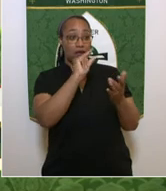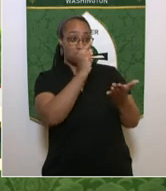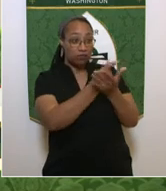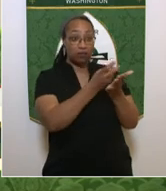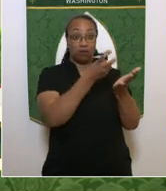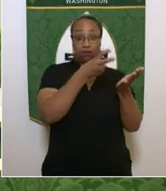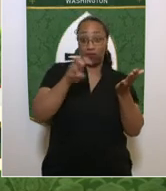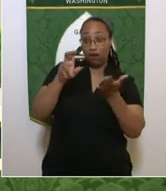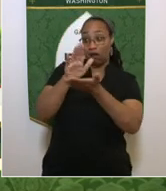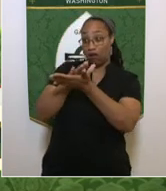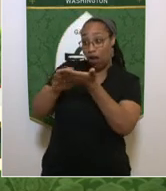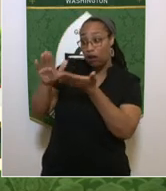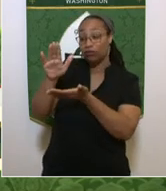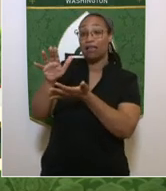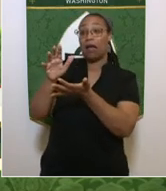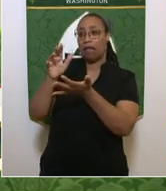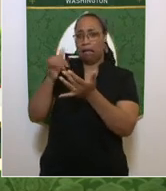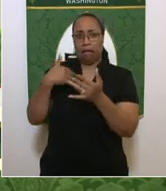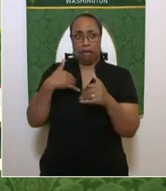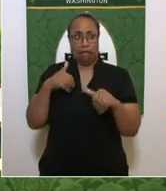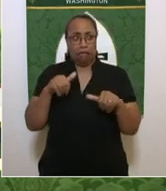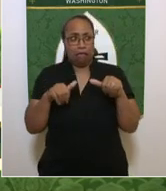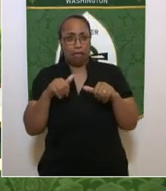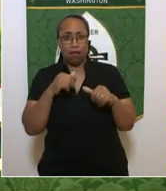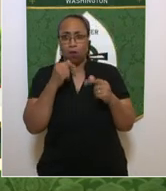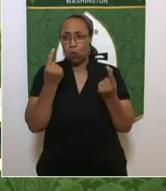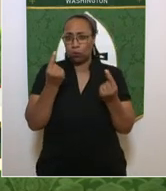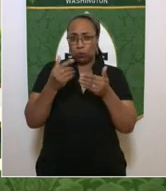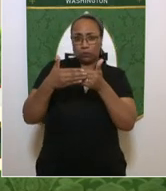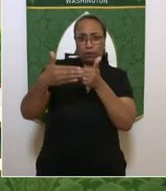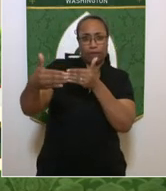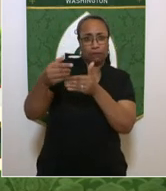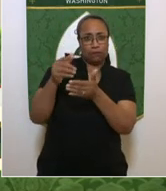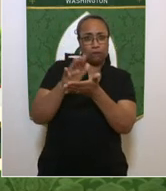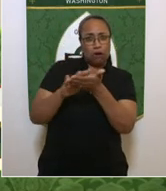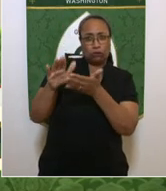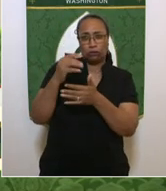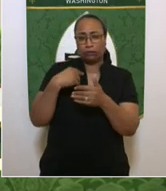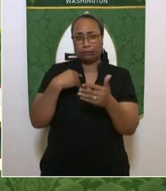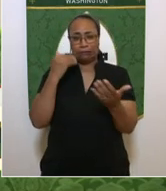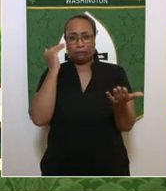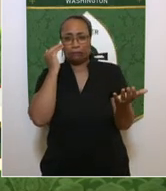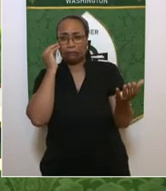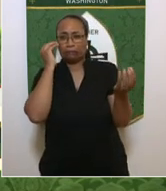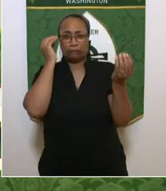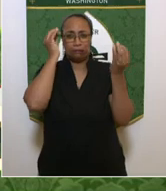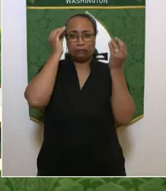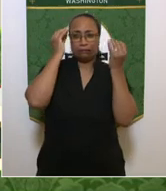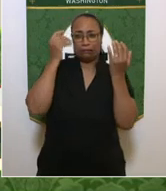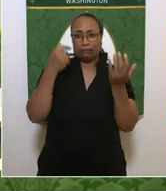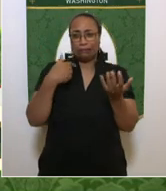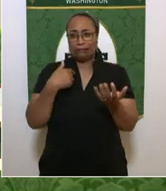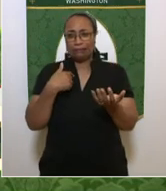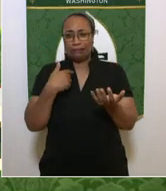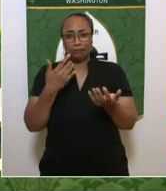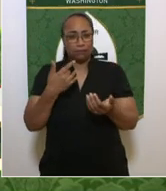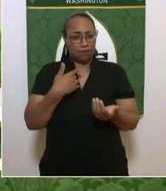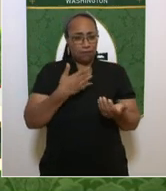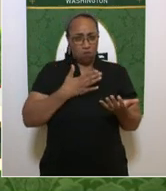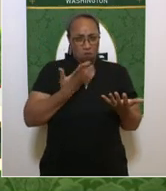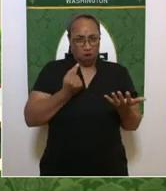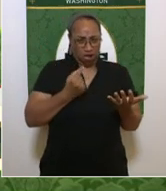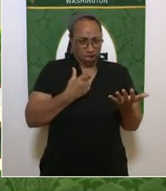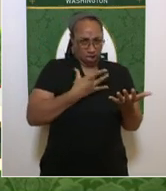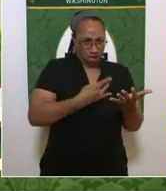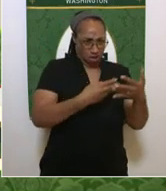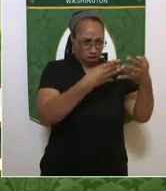I was passionate about, and I knew what I was good at. And people frequently ask me, well, what does it take to be